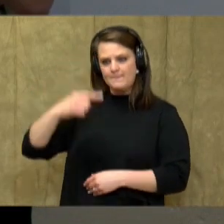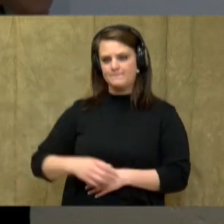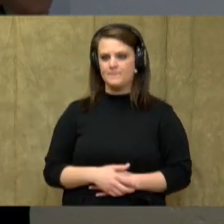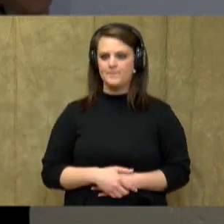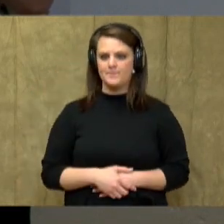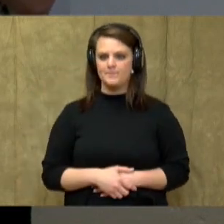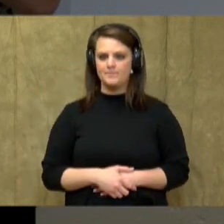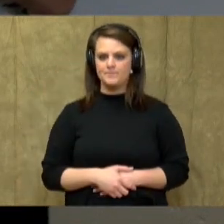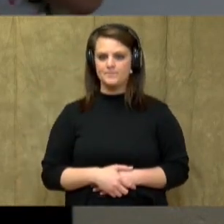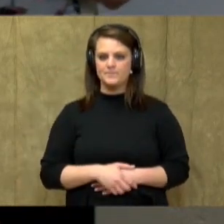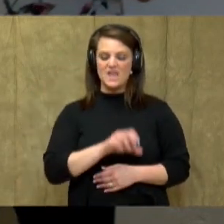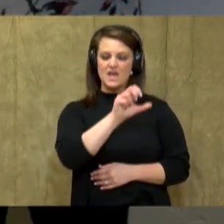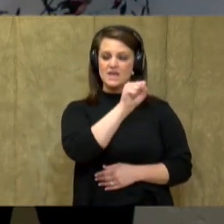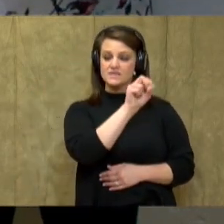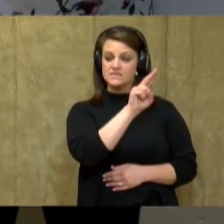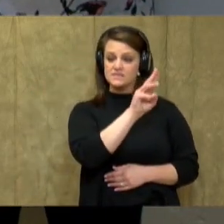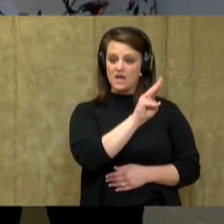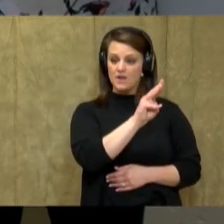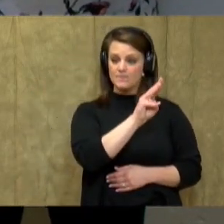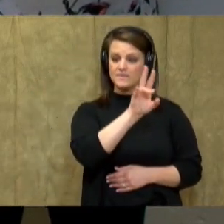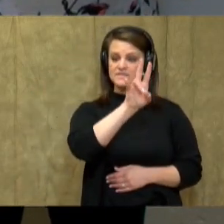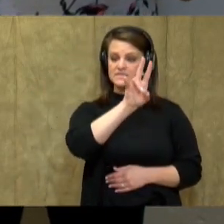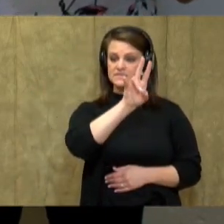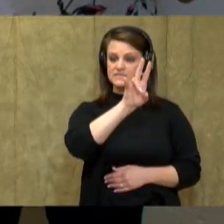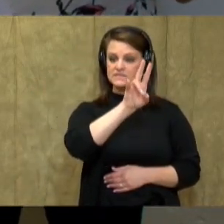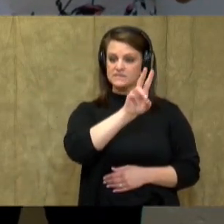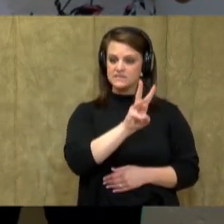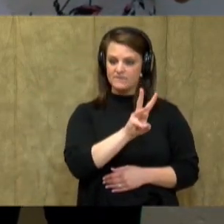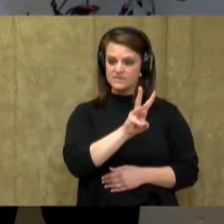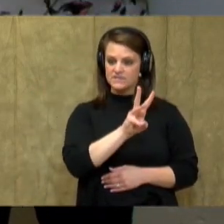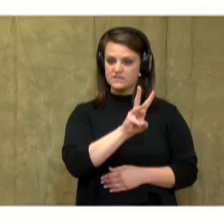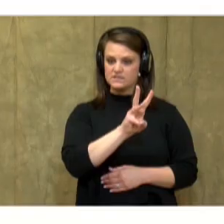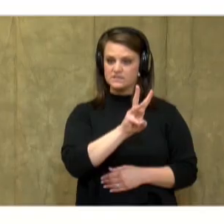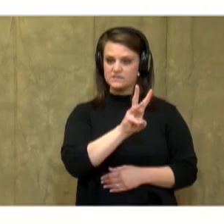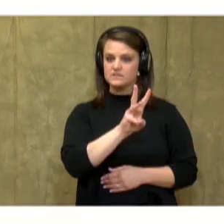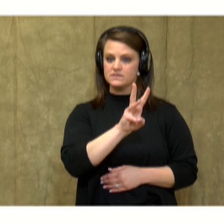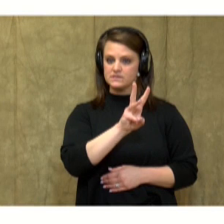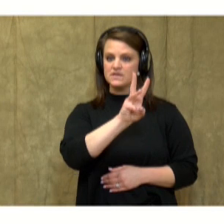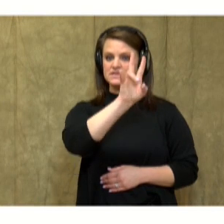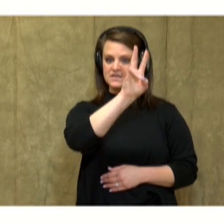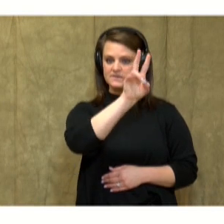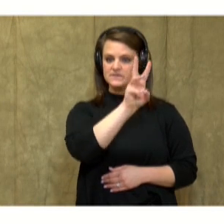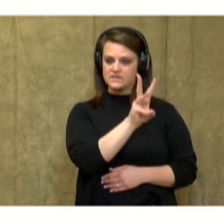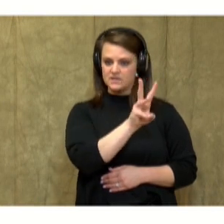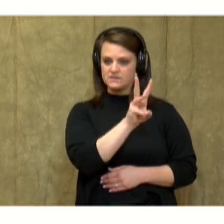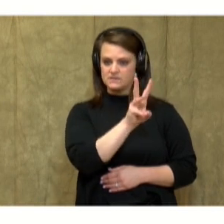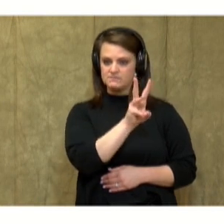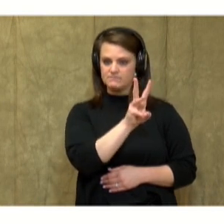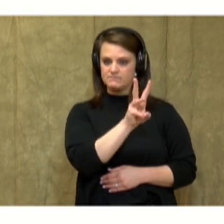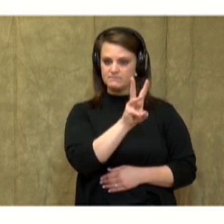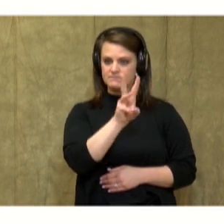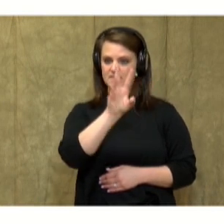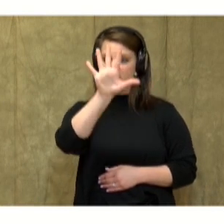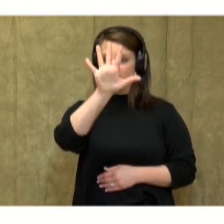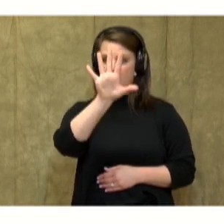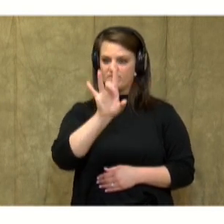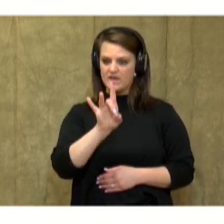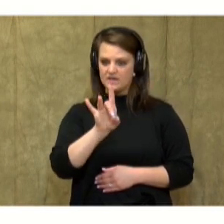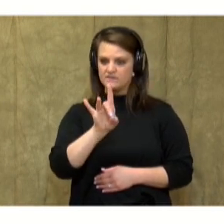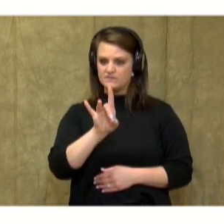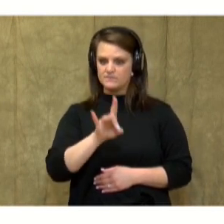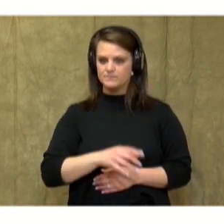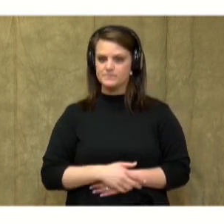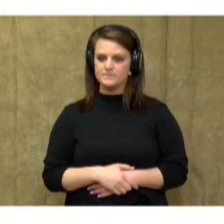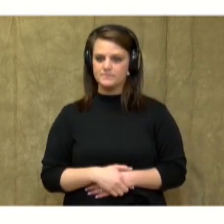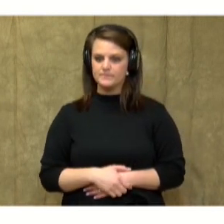What is the sum of 7/6, which that is a number, and 5/8?